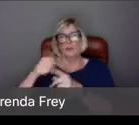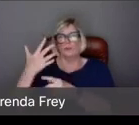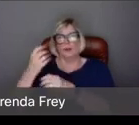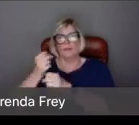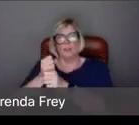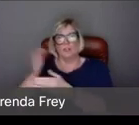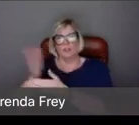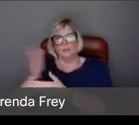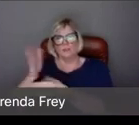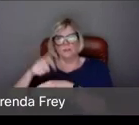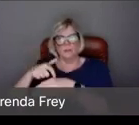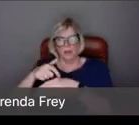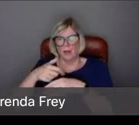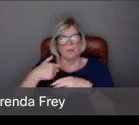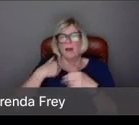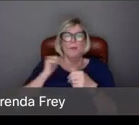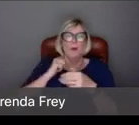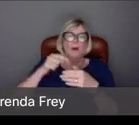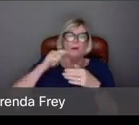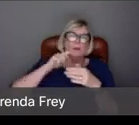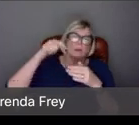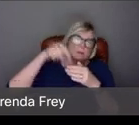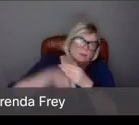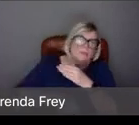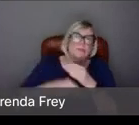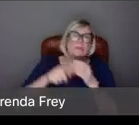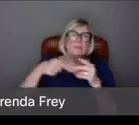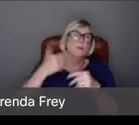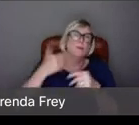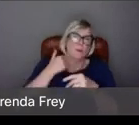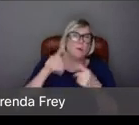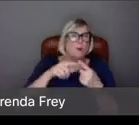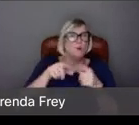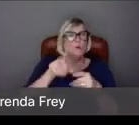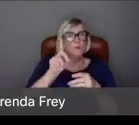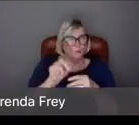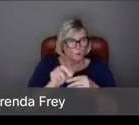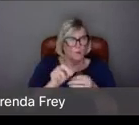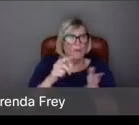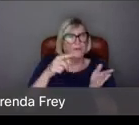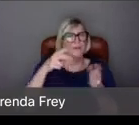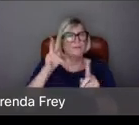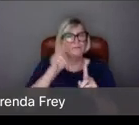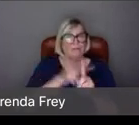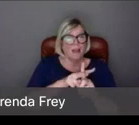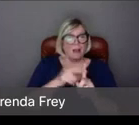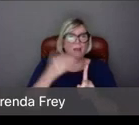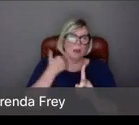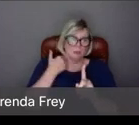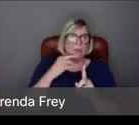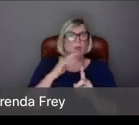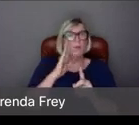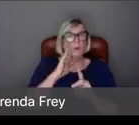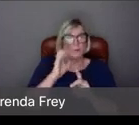much in this course, but just want you to know that when you do file bankruptcy, there, as we saw on the previous slide, there is an impact on your